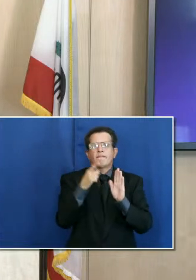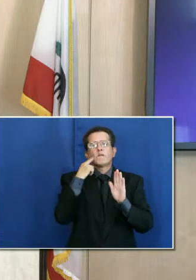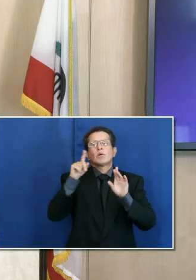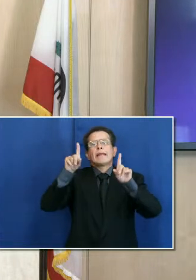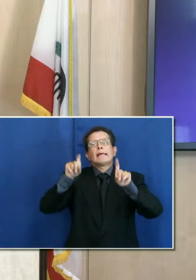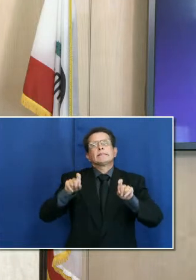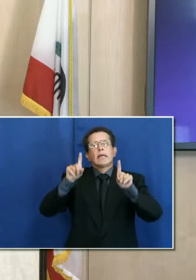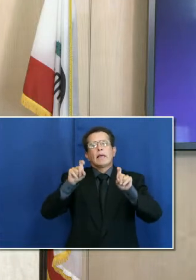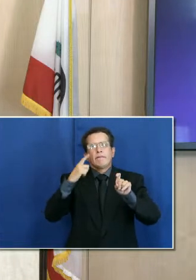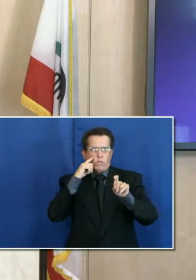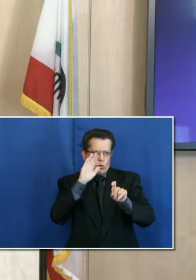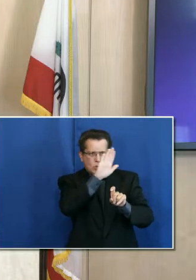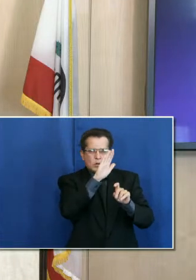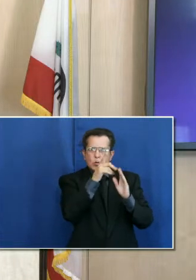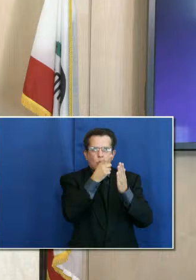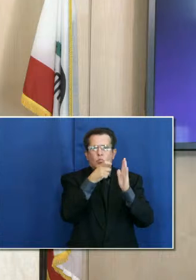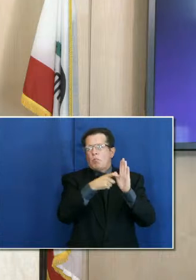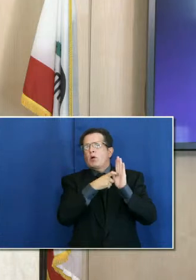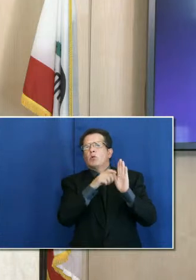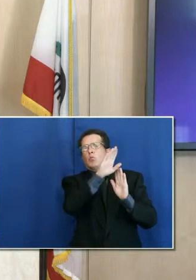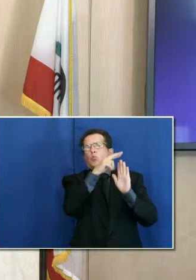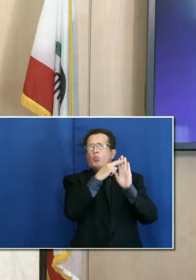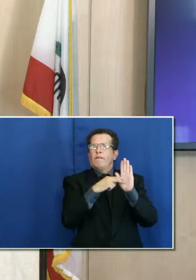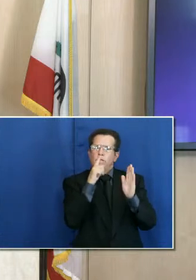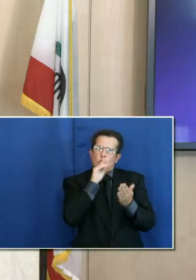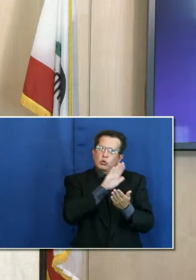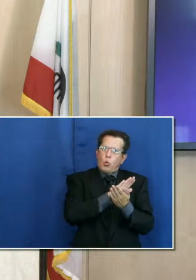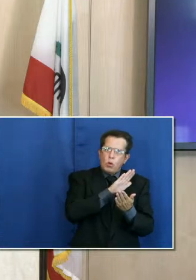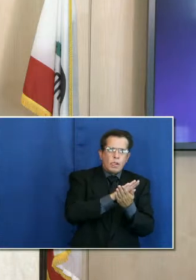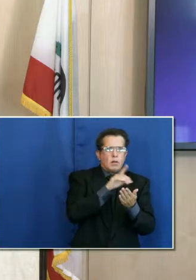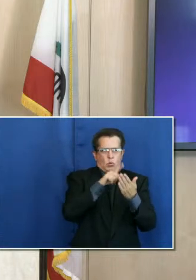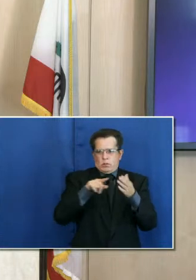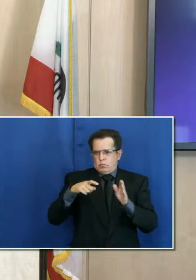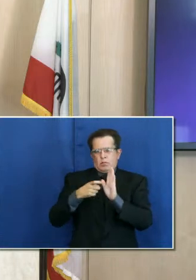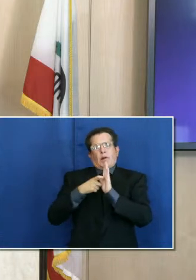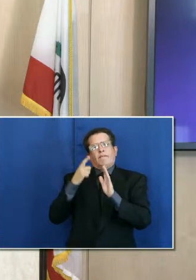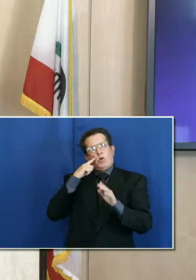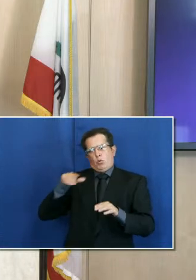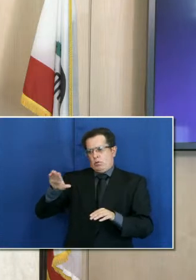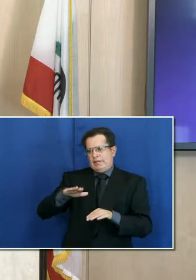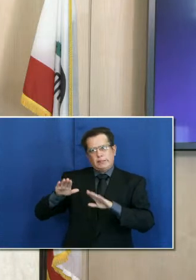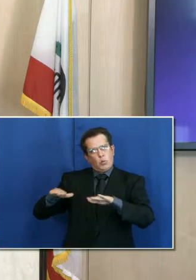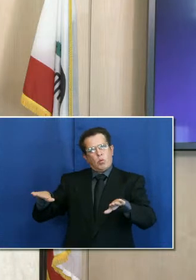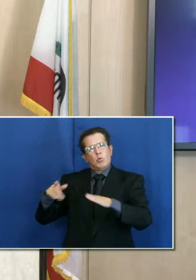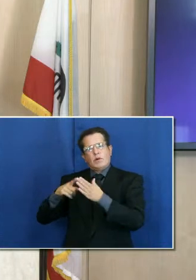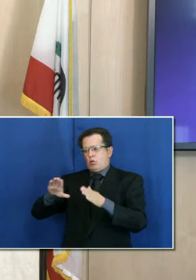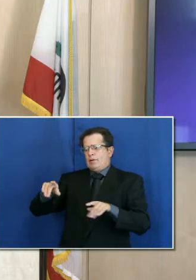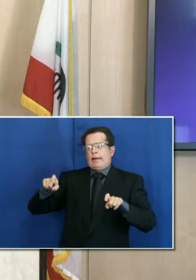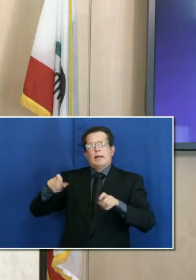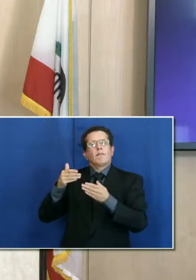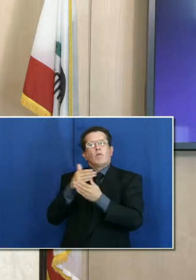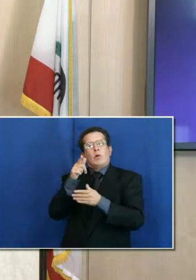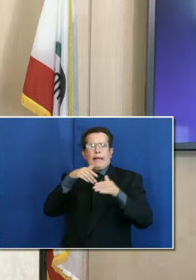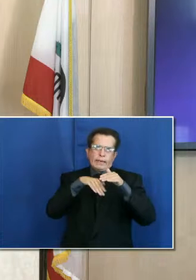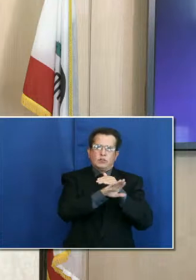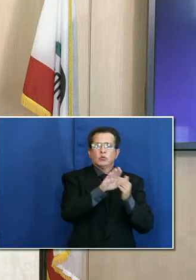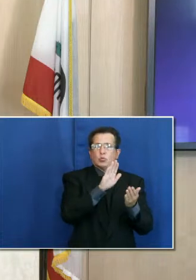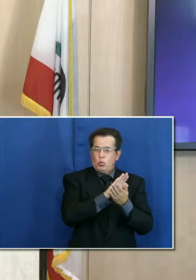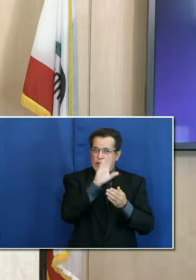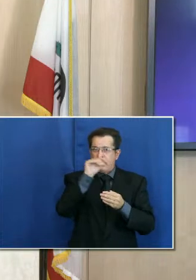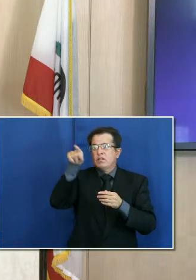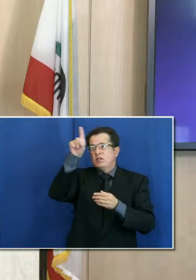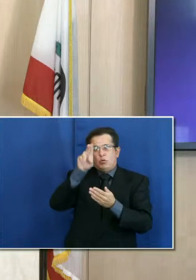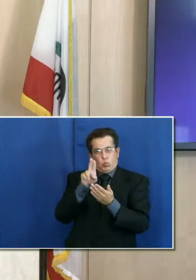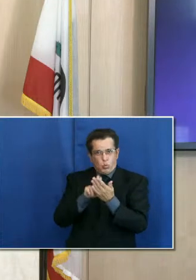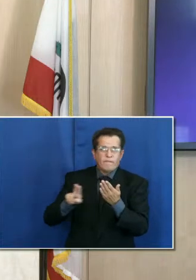for teachers and school personnel, along with what's available for kids who might be considering going back to school. And we have colleges and